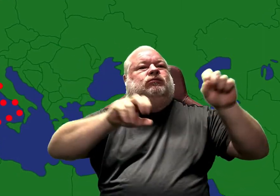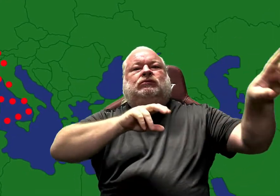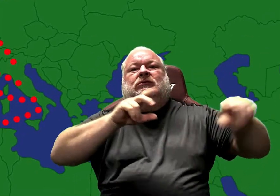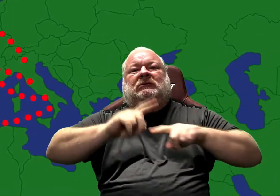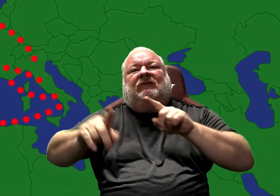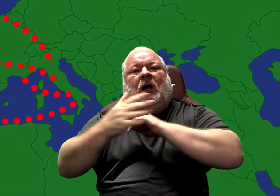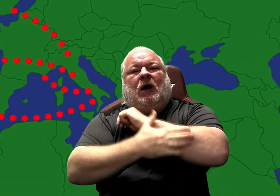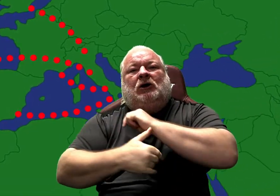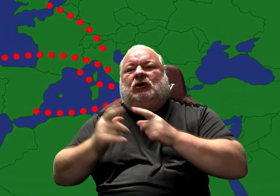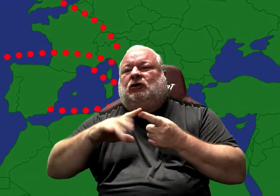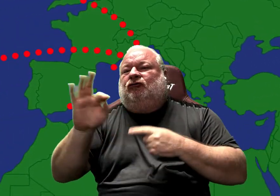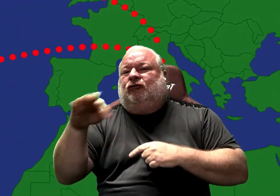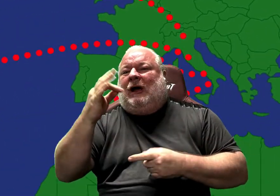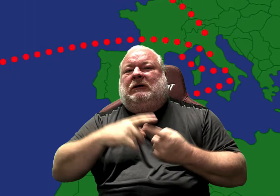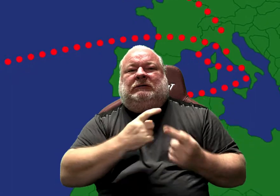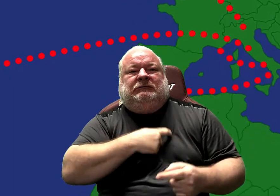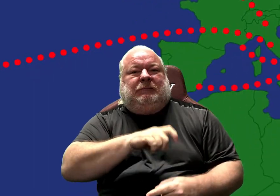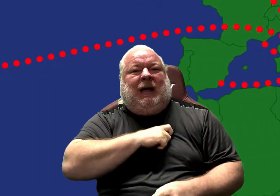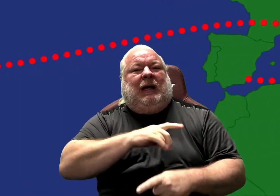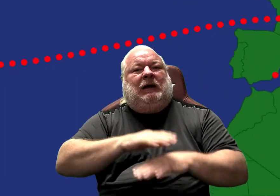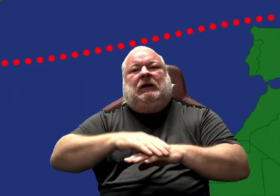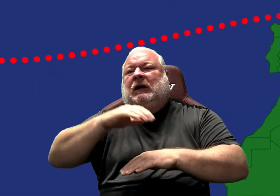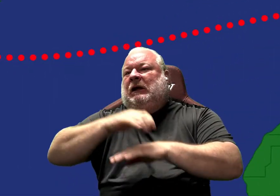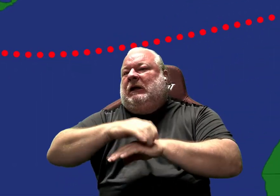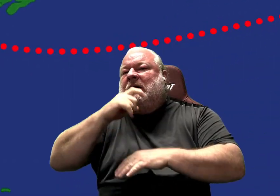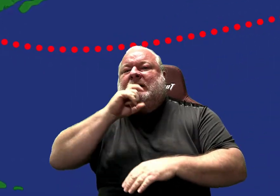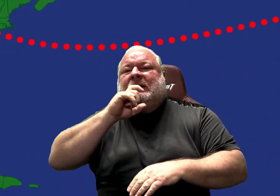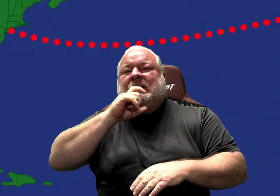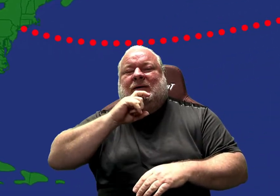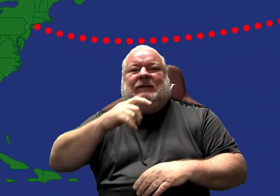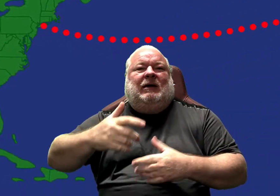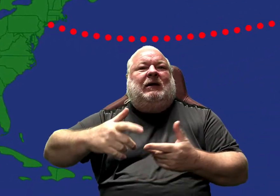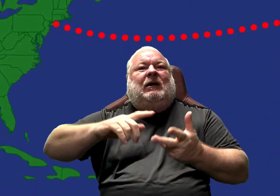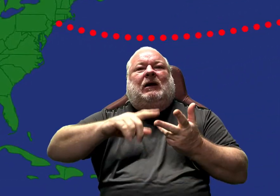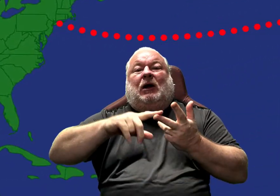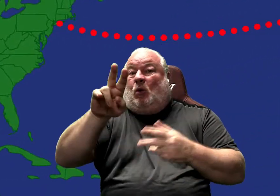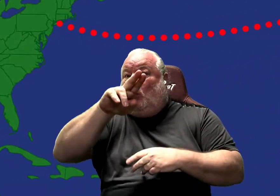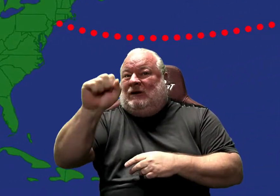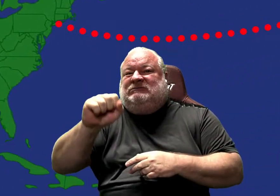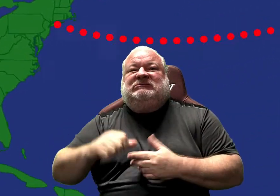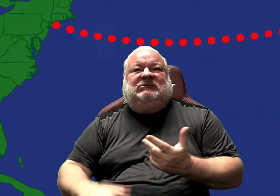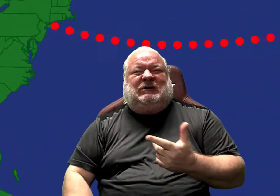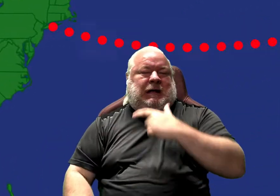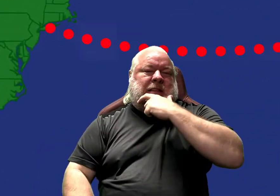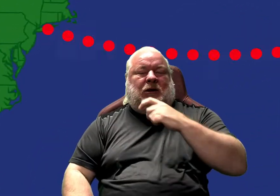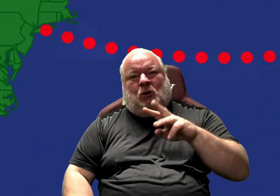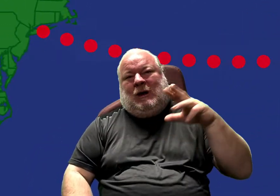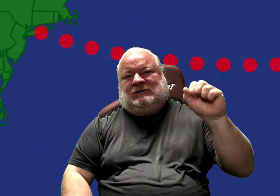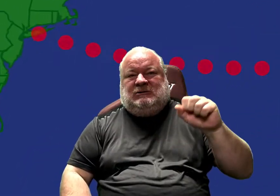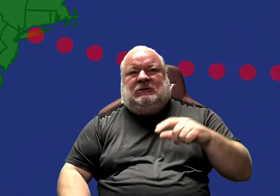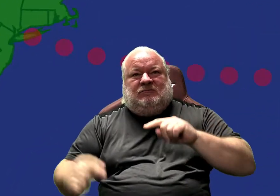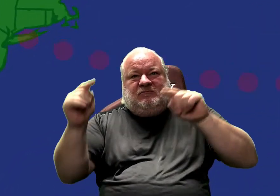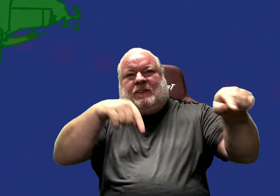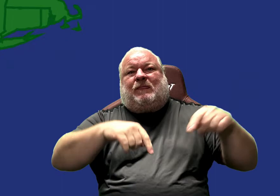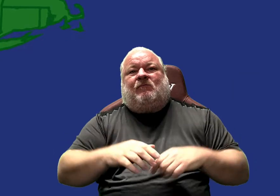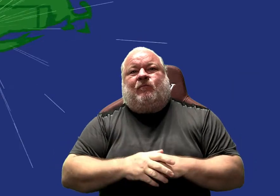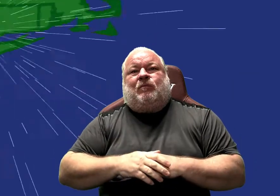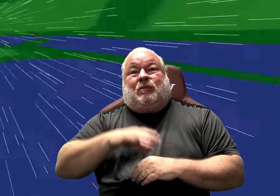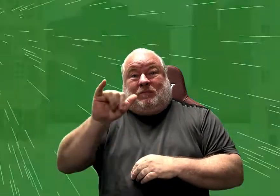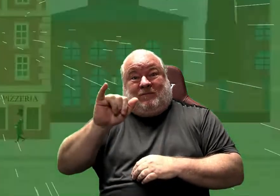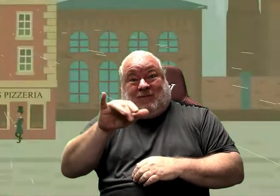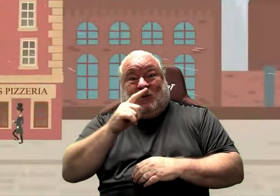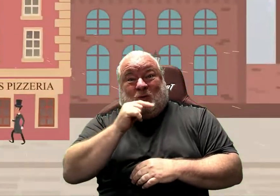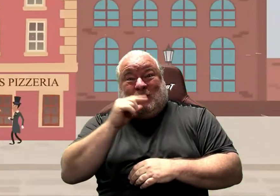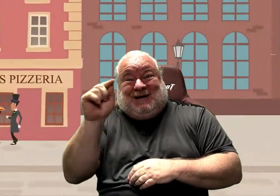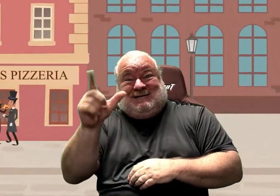in countries like France, Spain, England, and, of course, the United States. At first, pizza places owned by